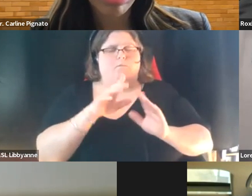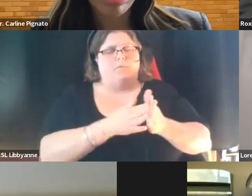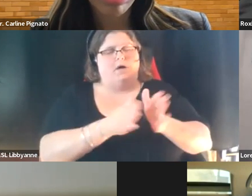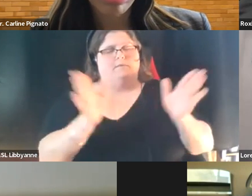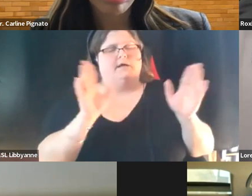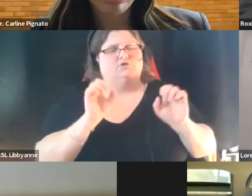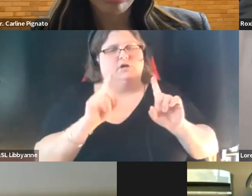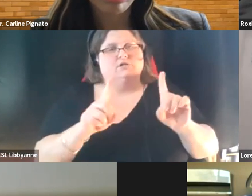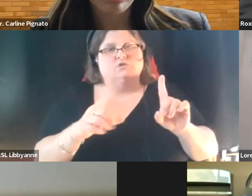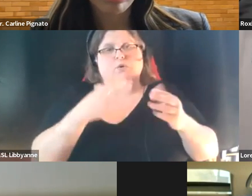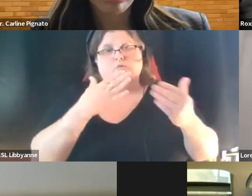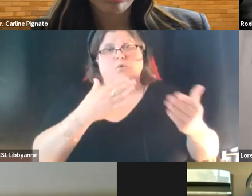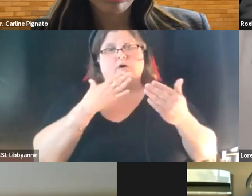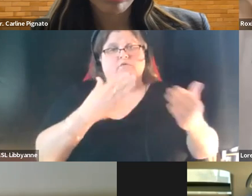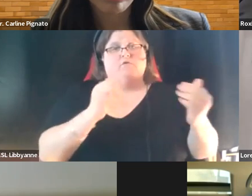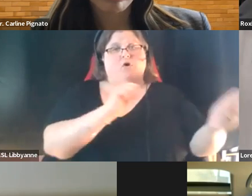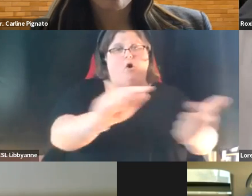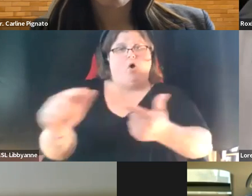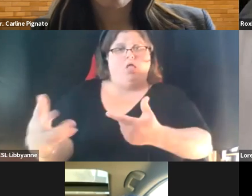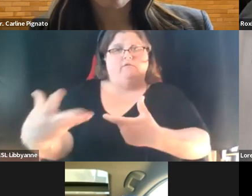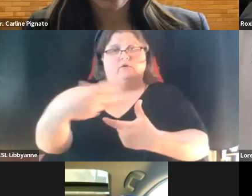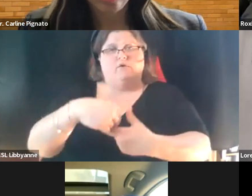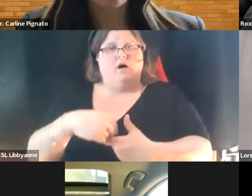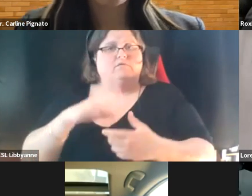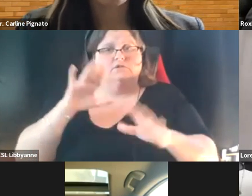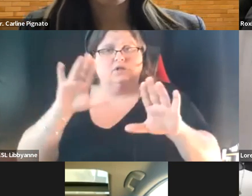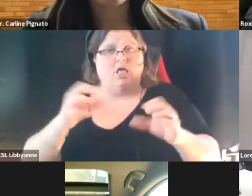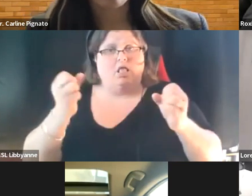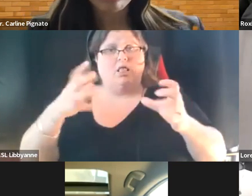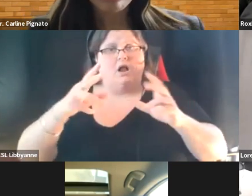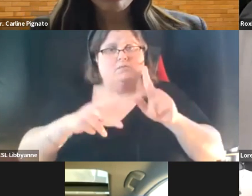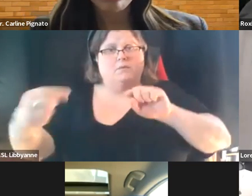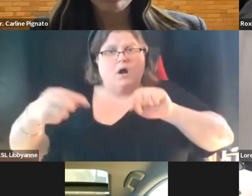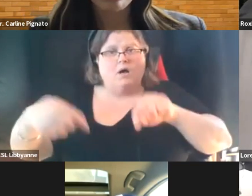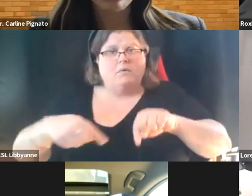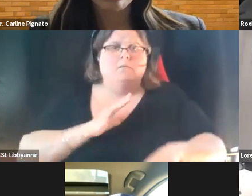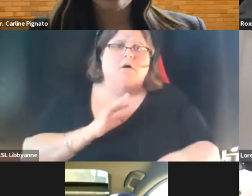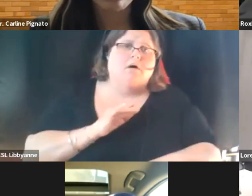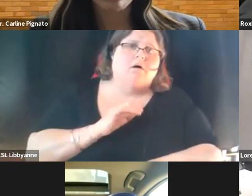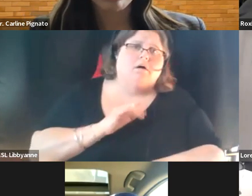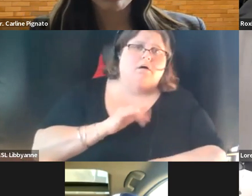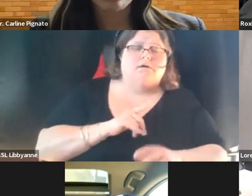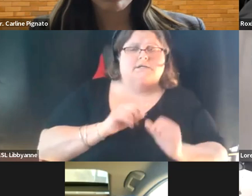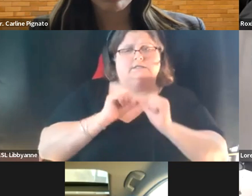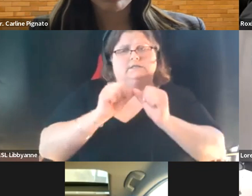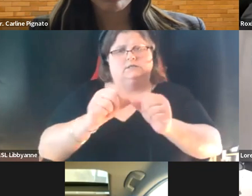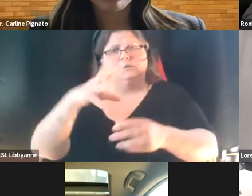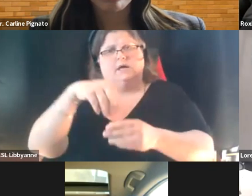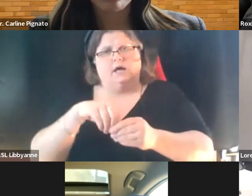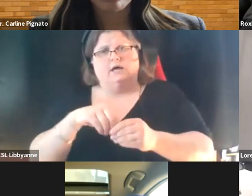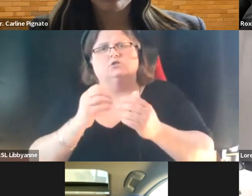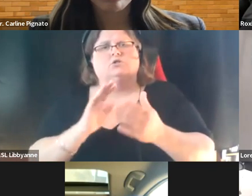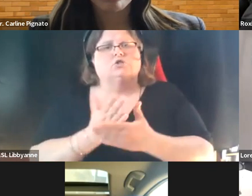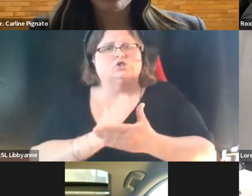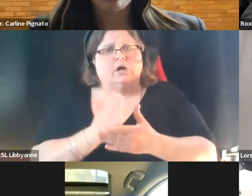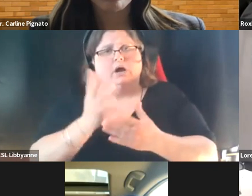for everyone who participated today. What an amazing turnout. Continue to be engaged, share the video,